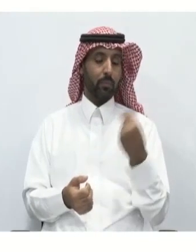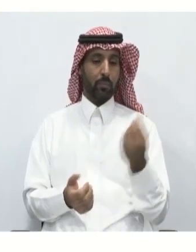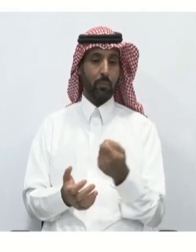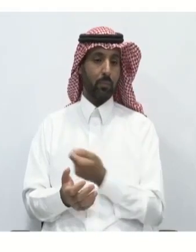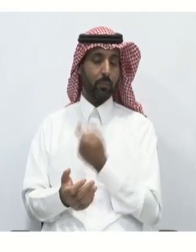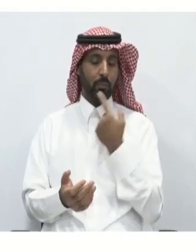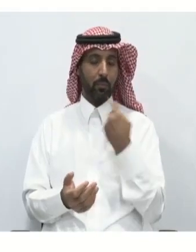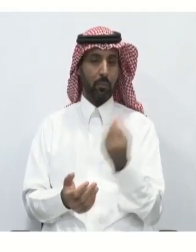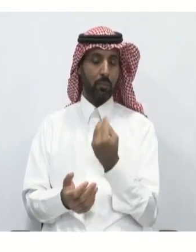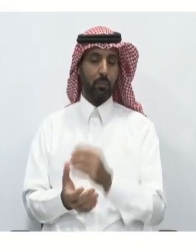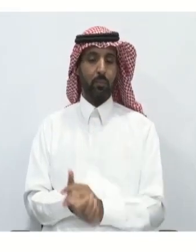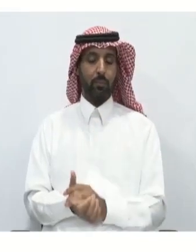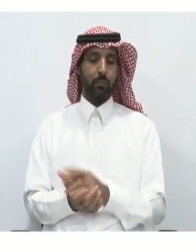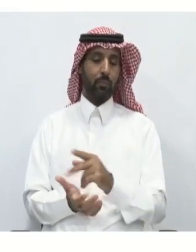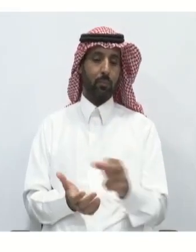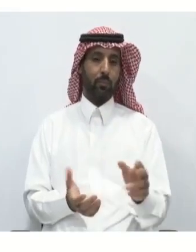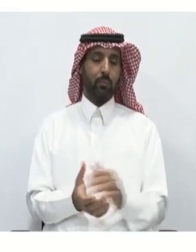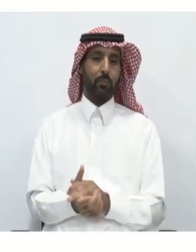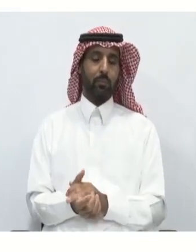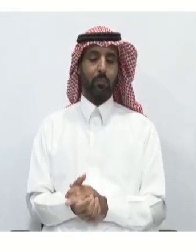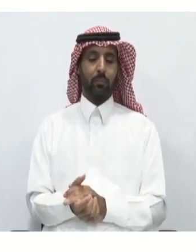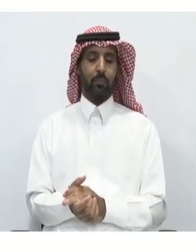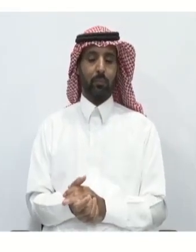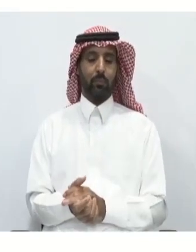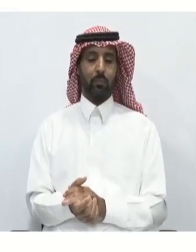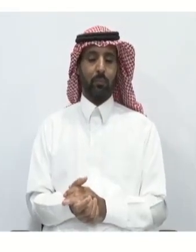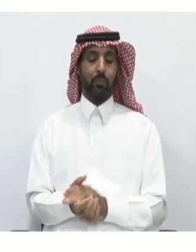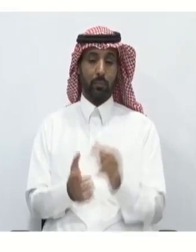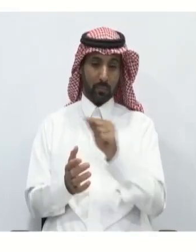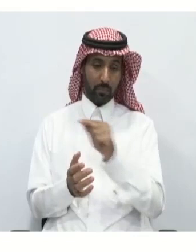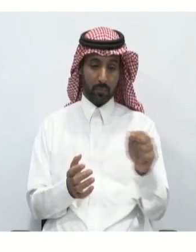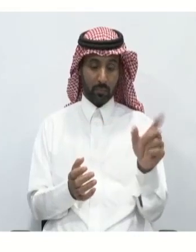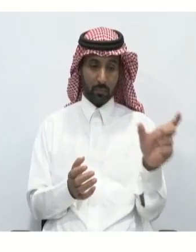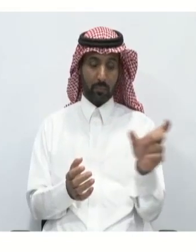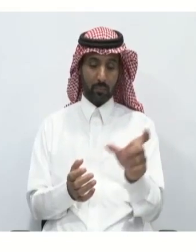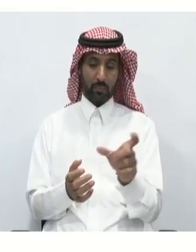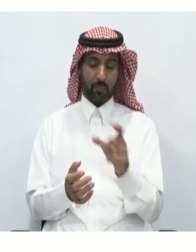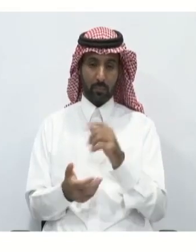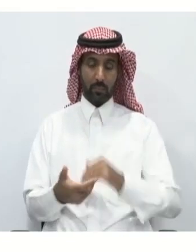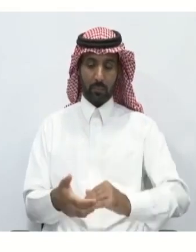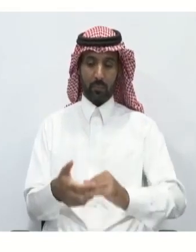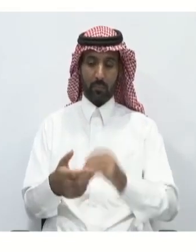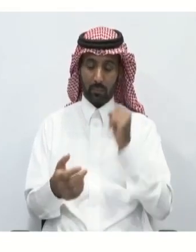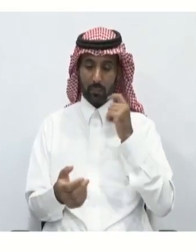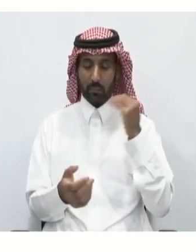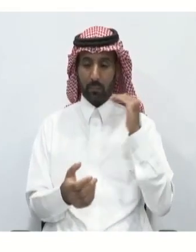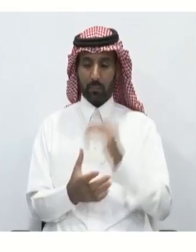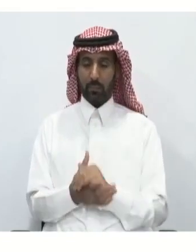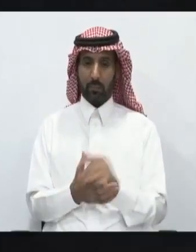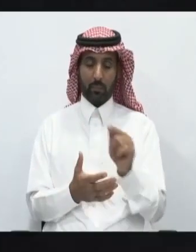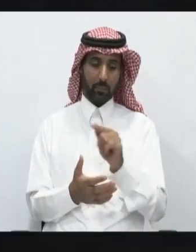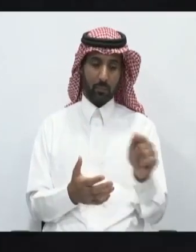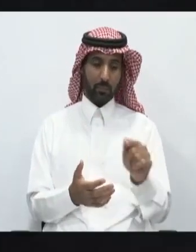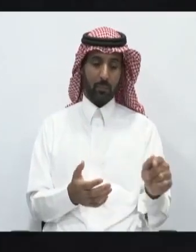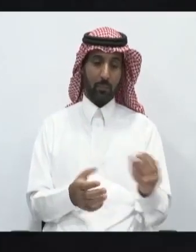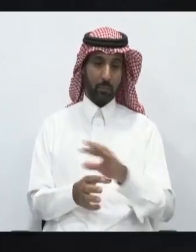deciding what kind of vacation the writer is on. Underline the words or phrases that helped your answer. We'll be underlining